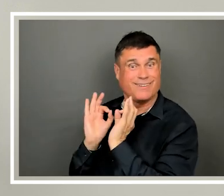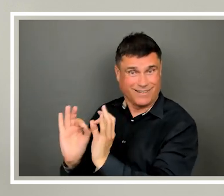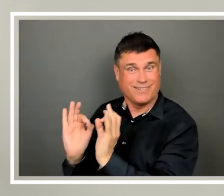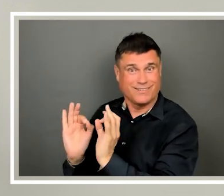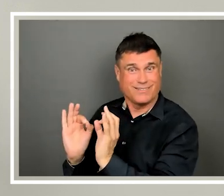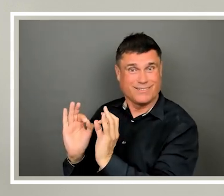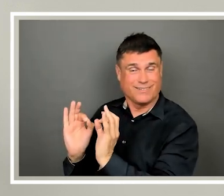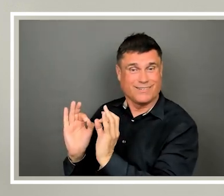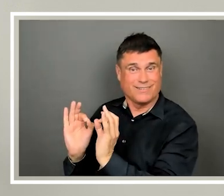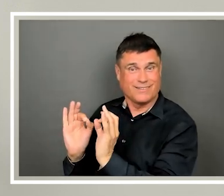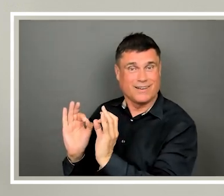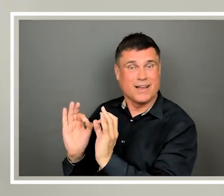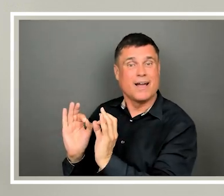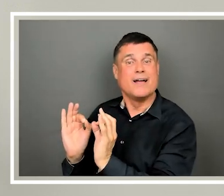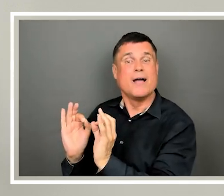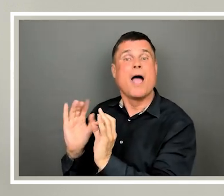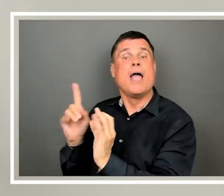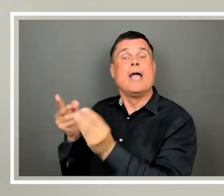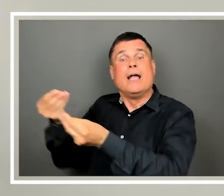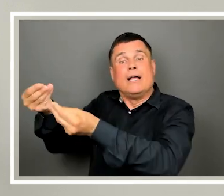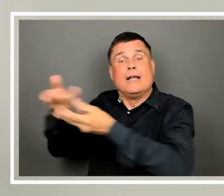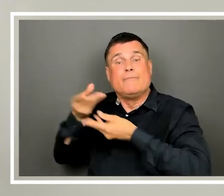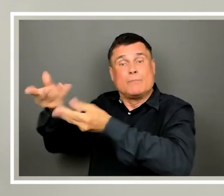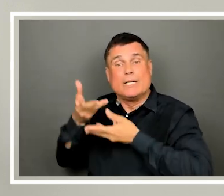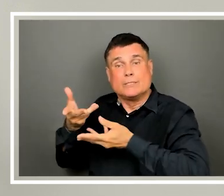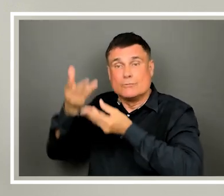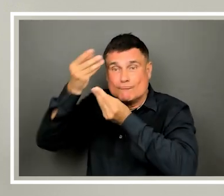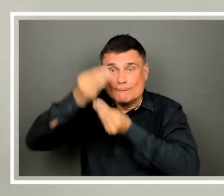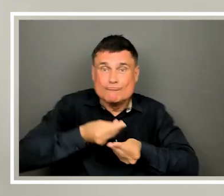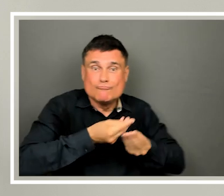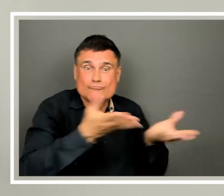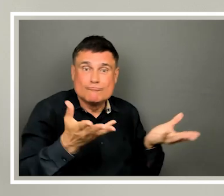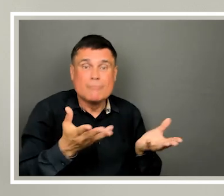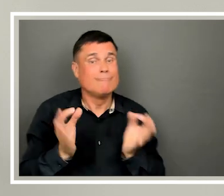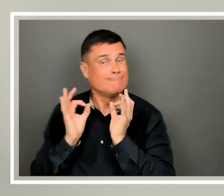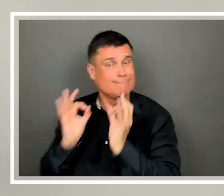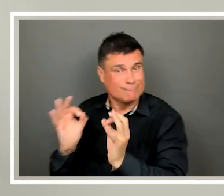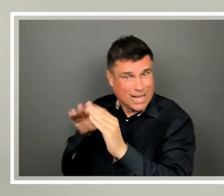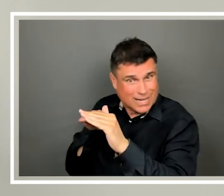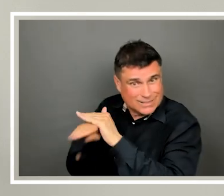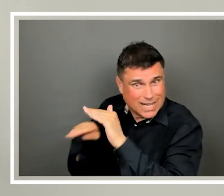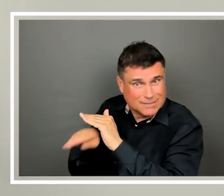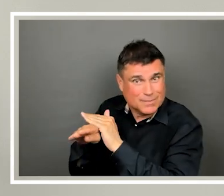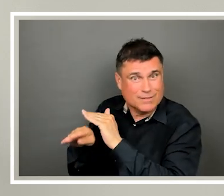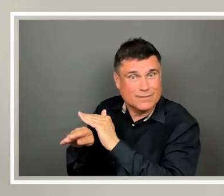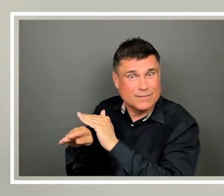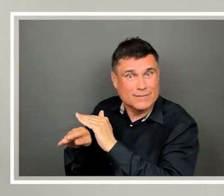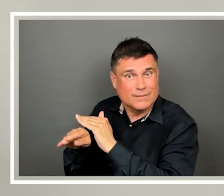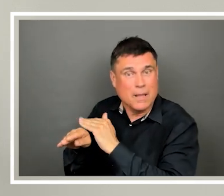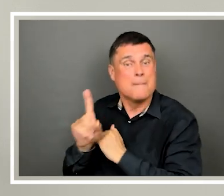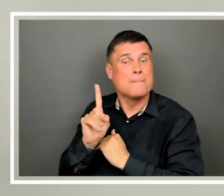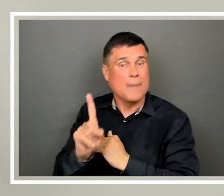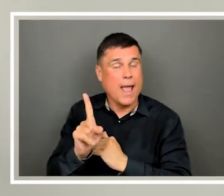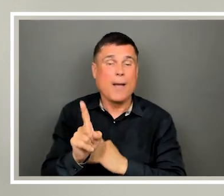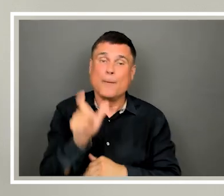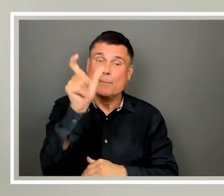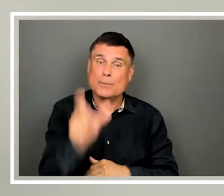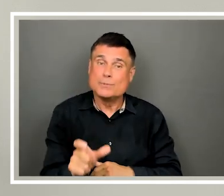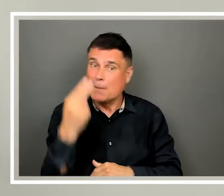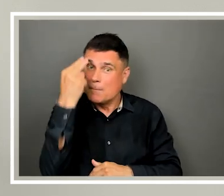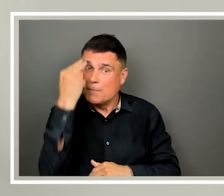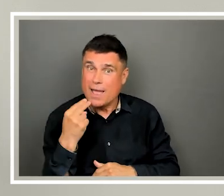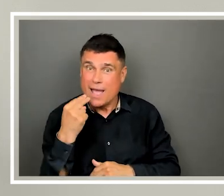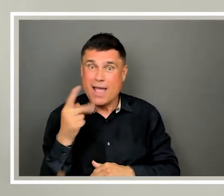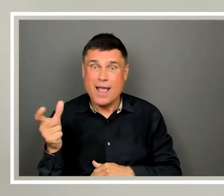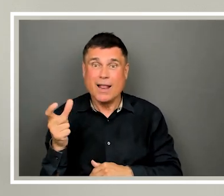accessible building and provides information in accessible formats, a person who is blind might